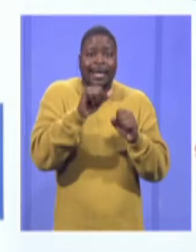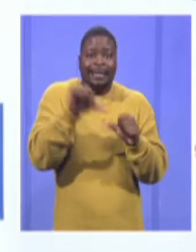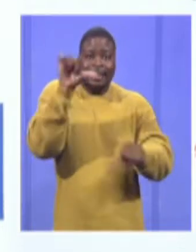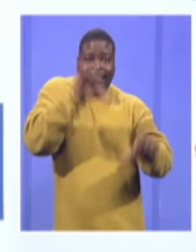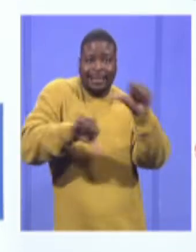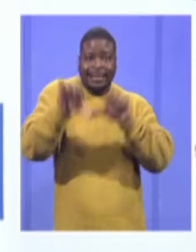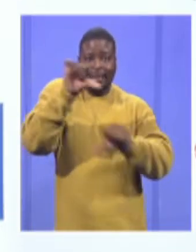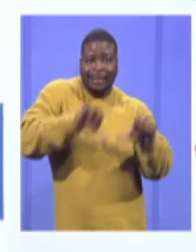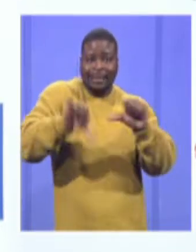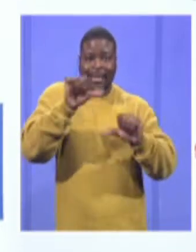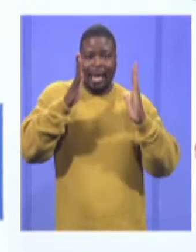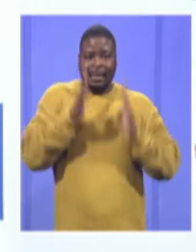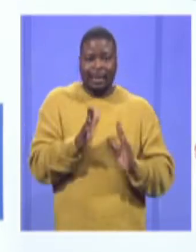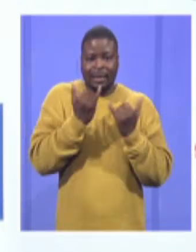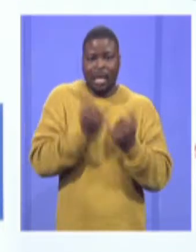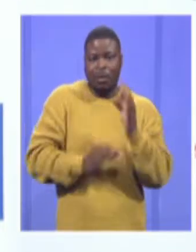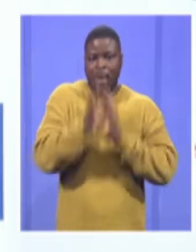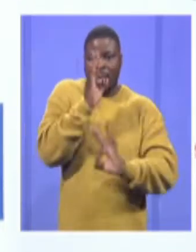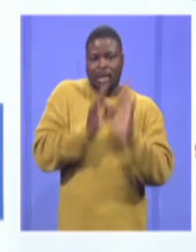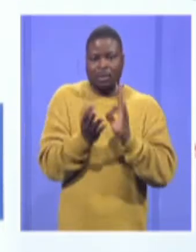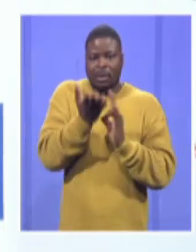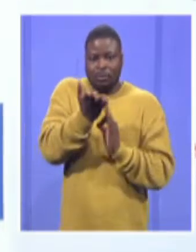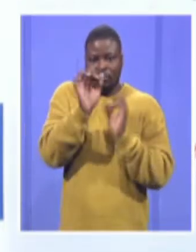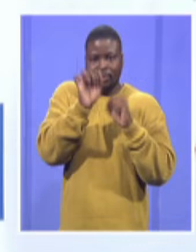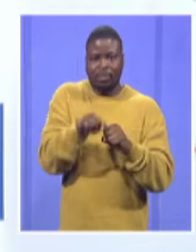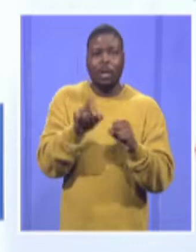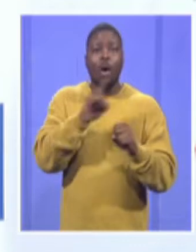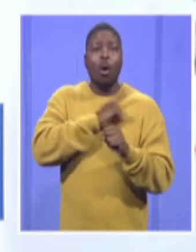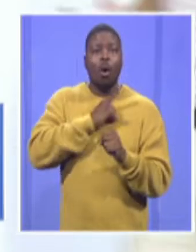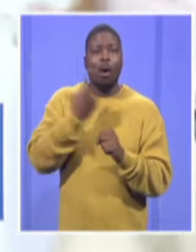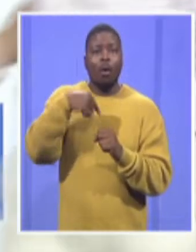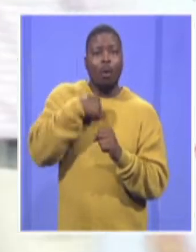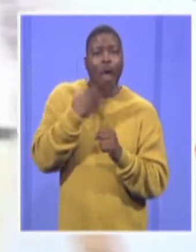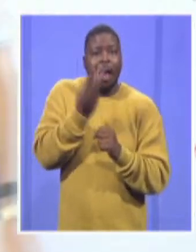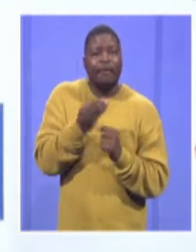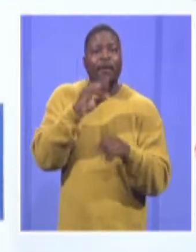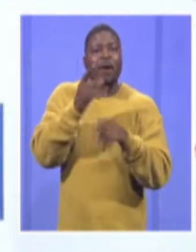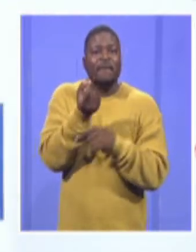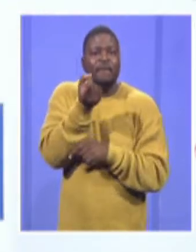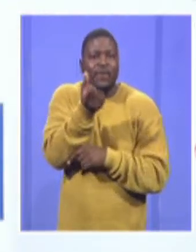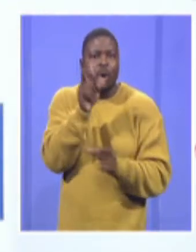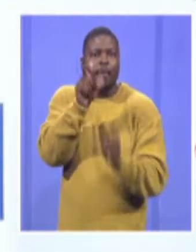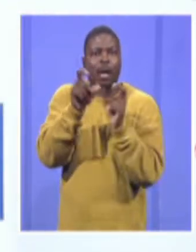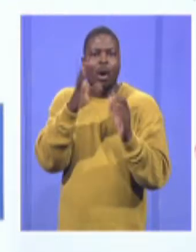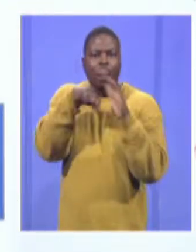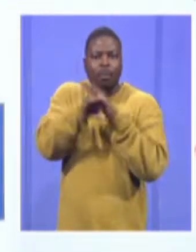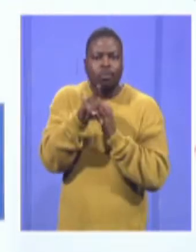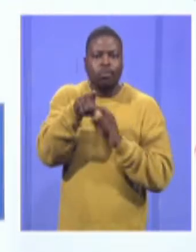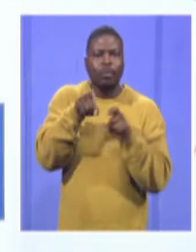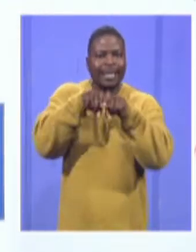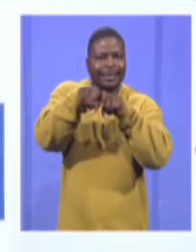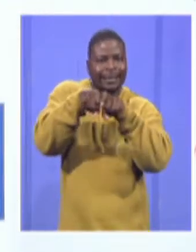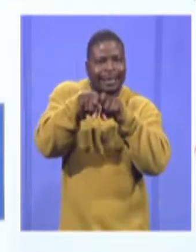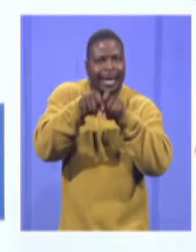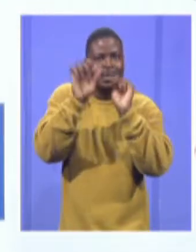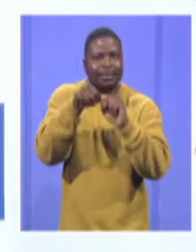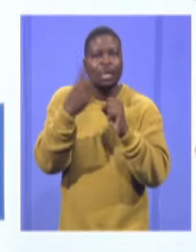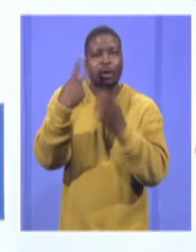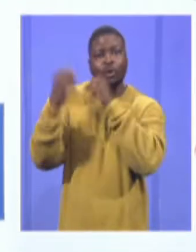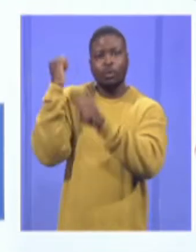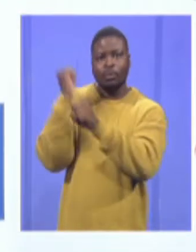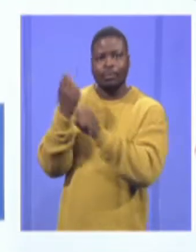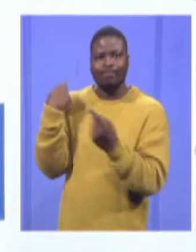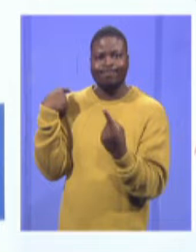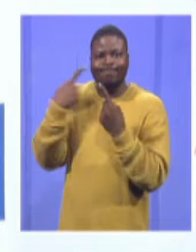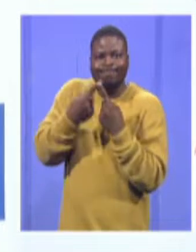because fewer people are coming forward to be tested due to the restrictions that COVID-19 has posed in the last 2 years. So we are on